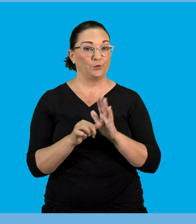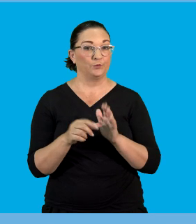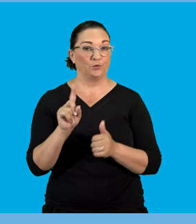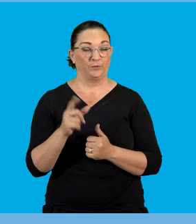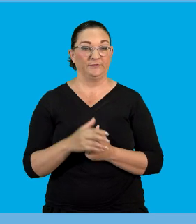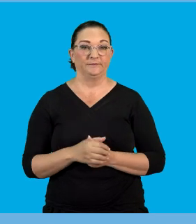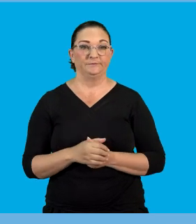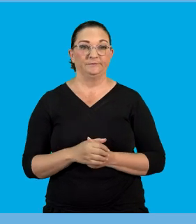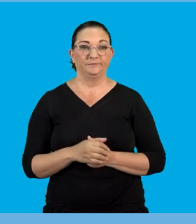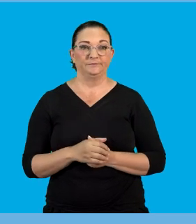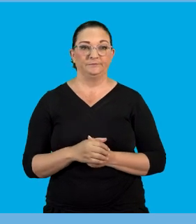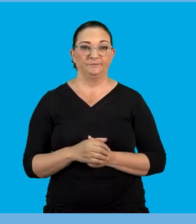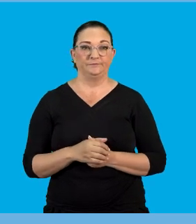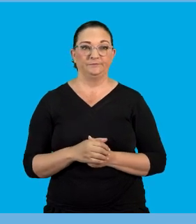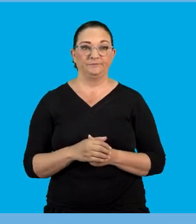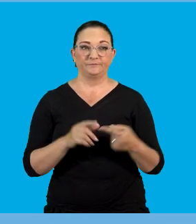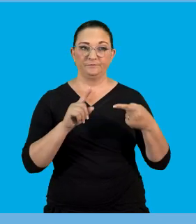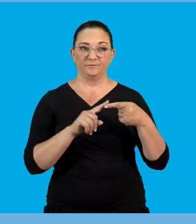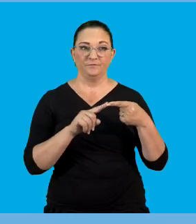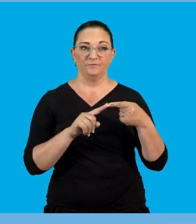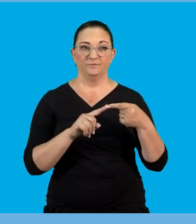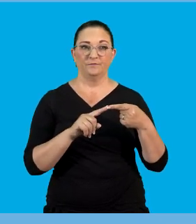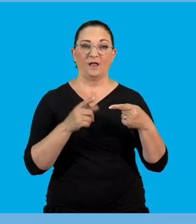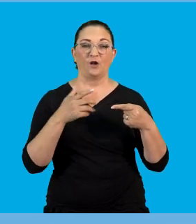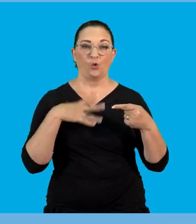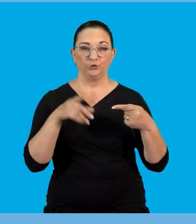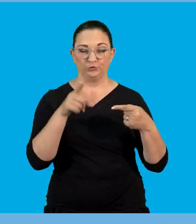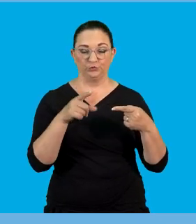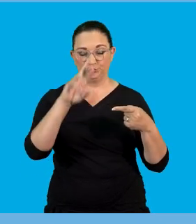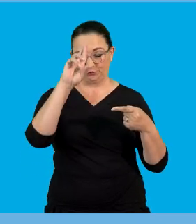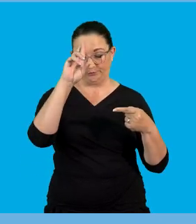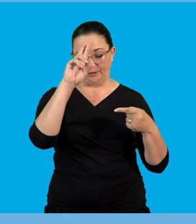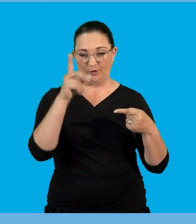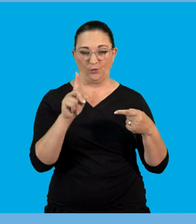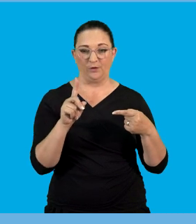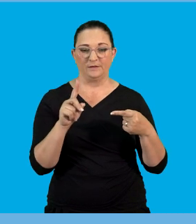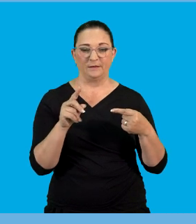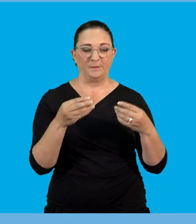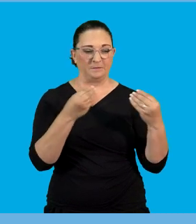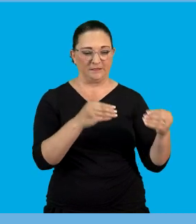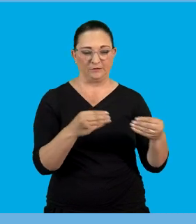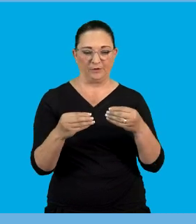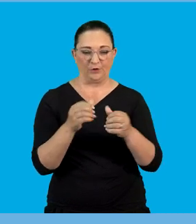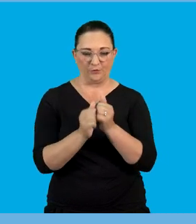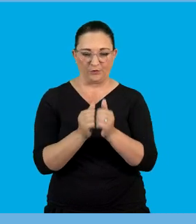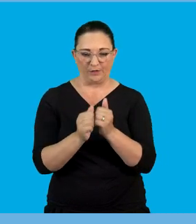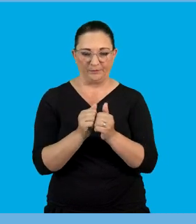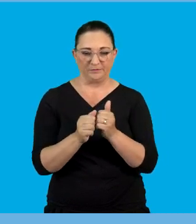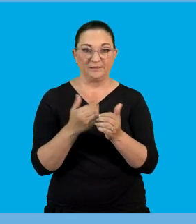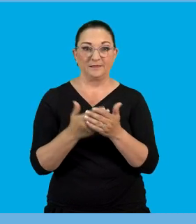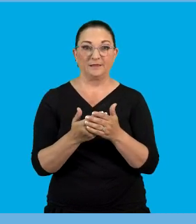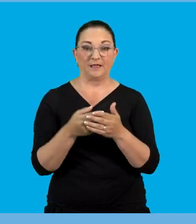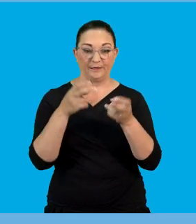lesson is the following things. Firstly, I want you to always remember that rubbing materials together does